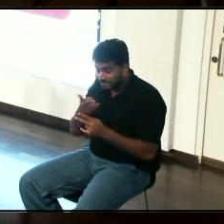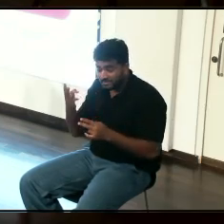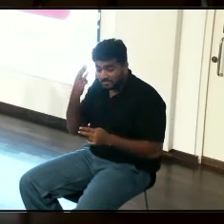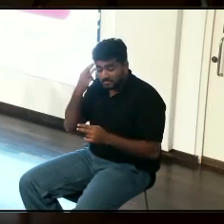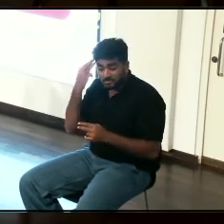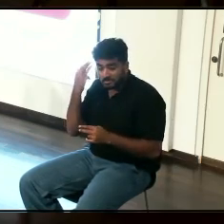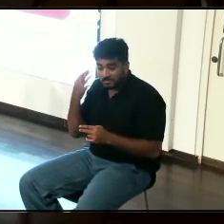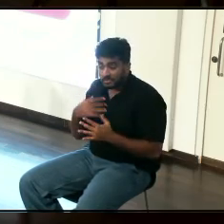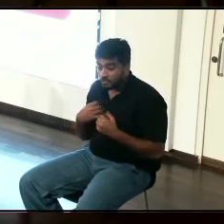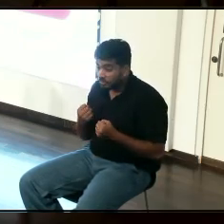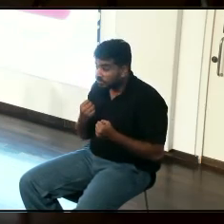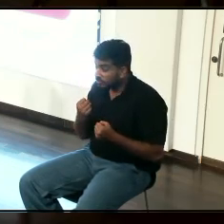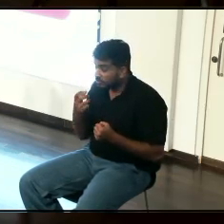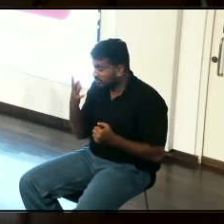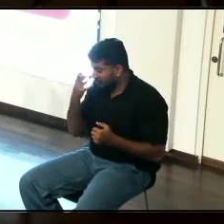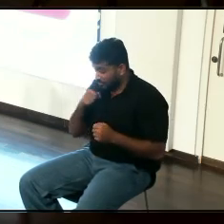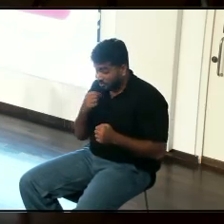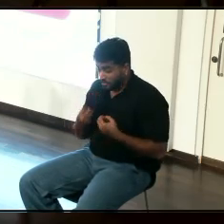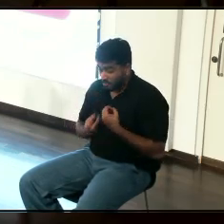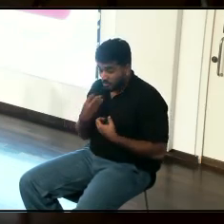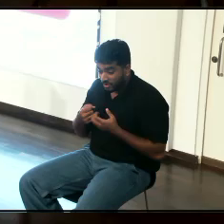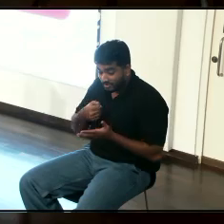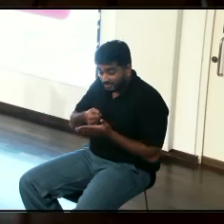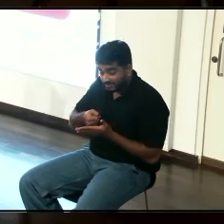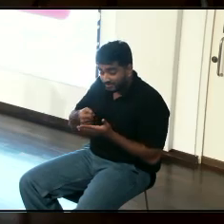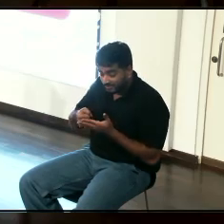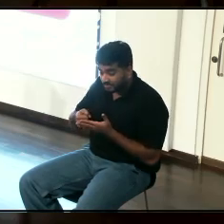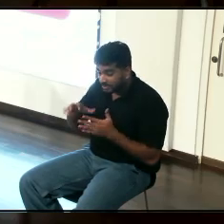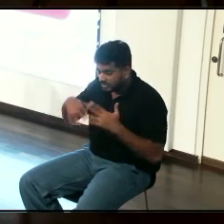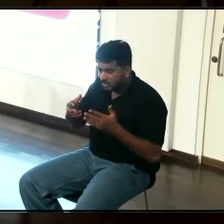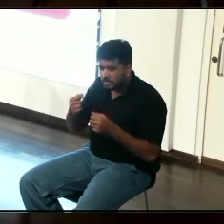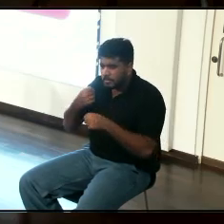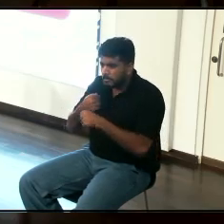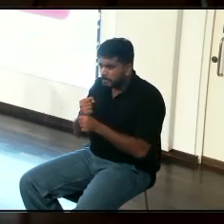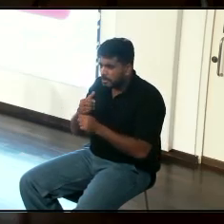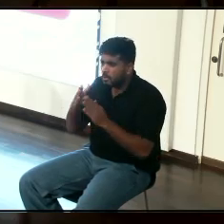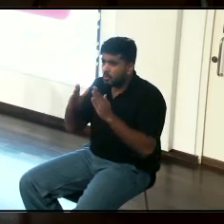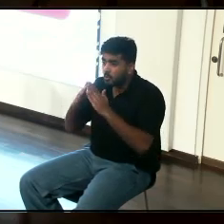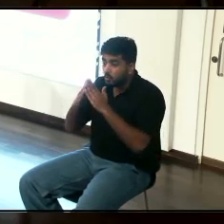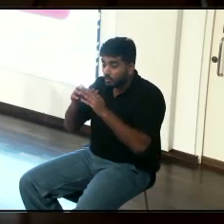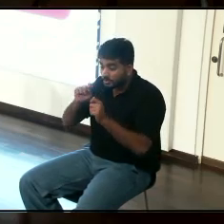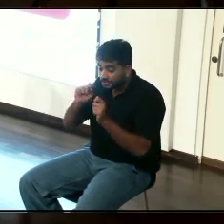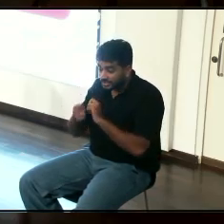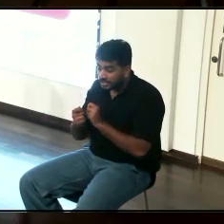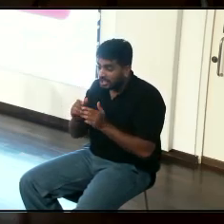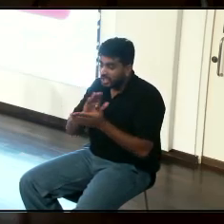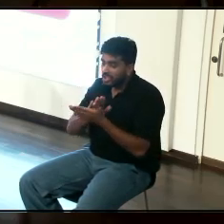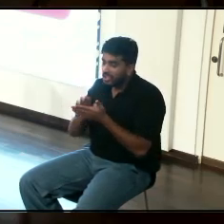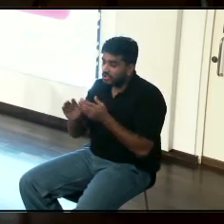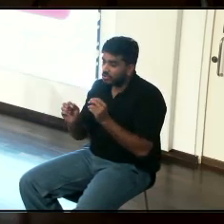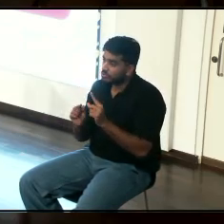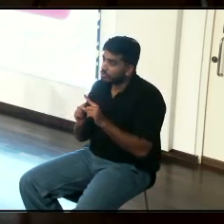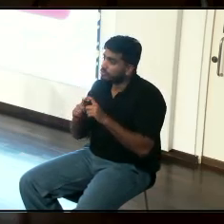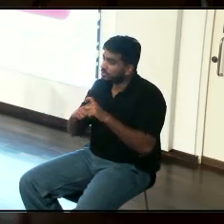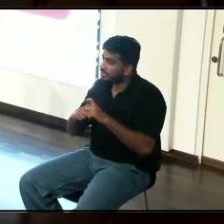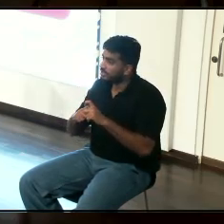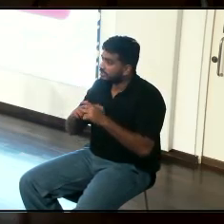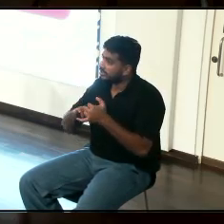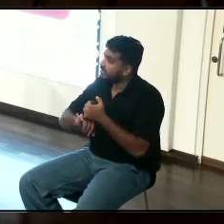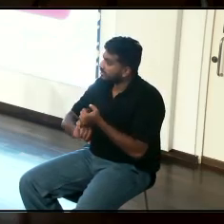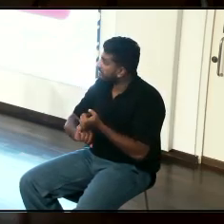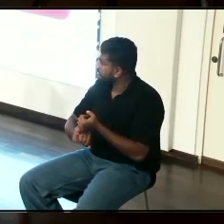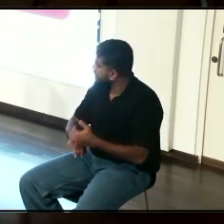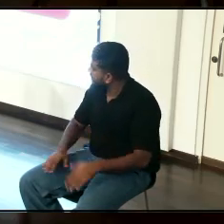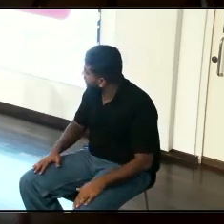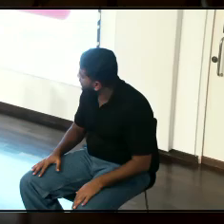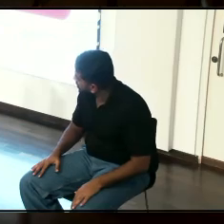that I believe form the emotional foundations of what makes a house a home. So in line with what you